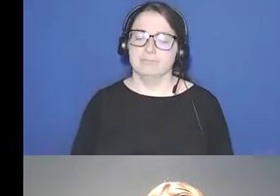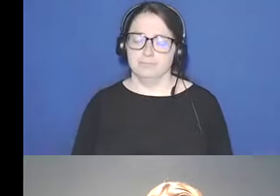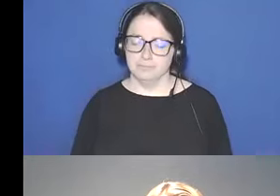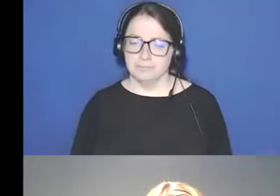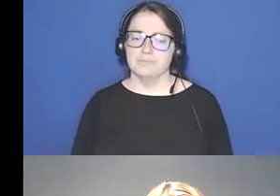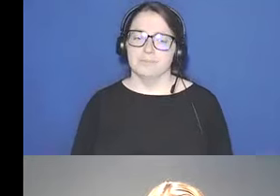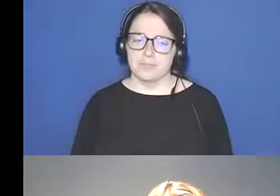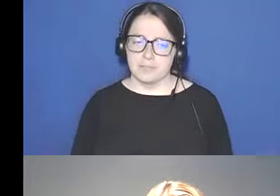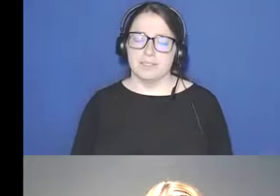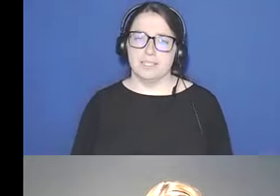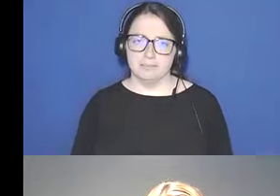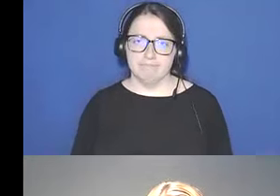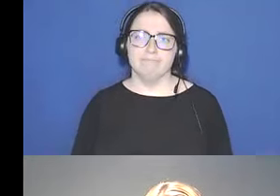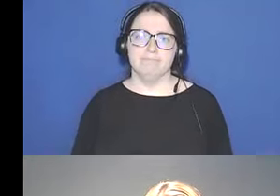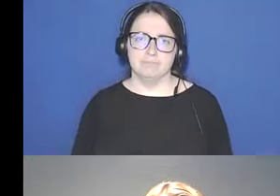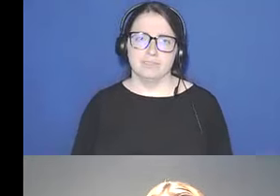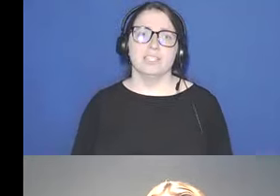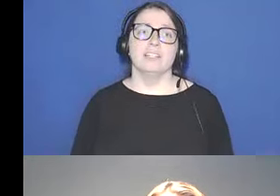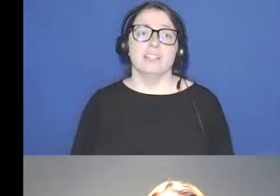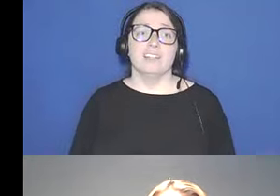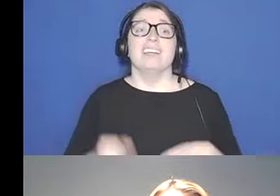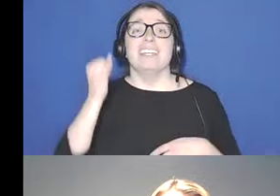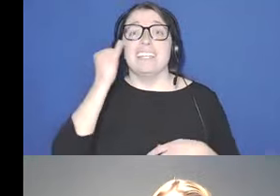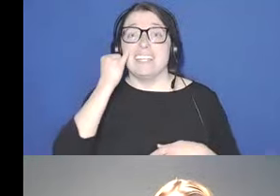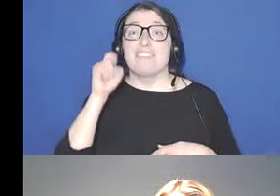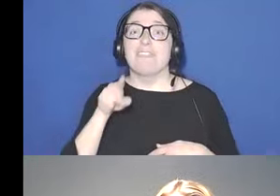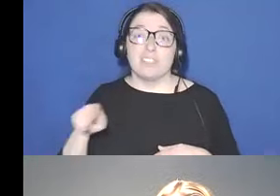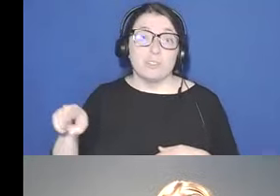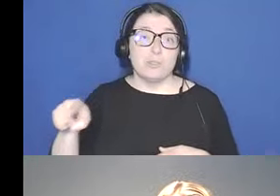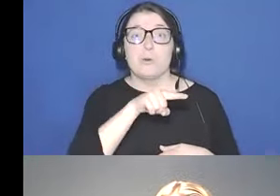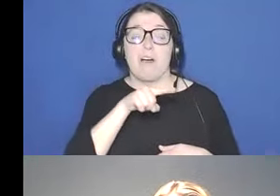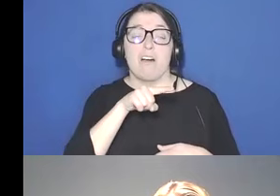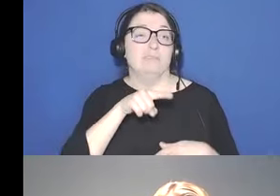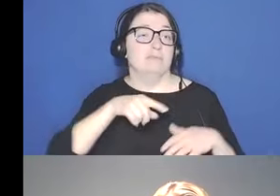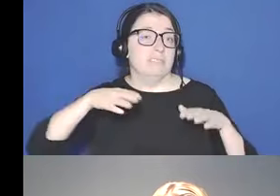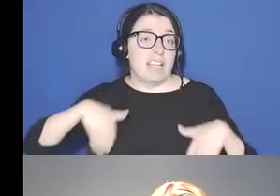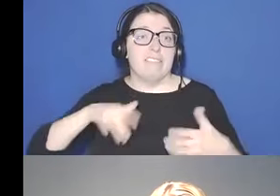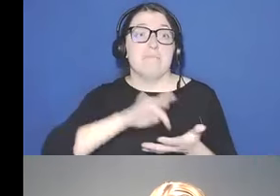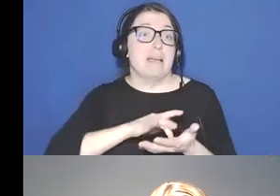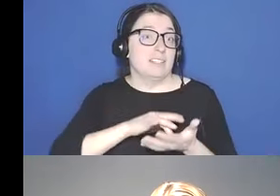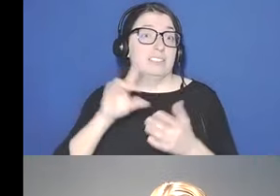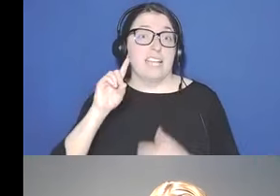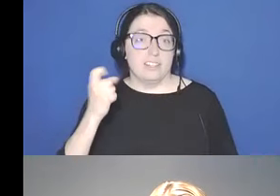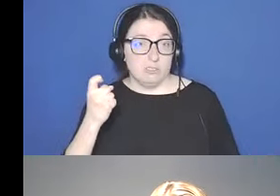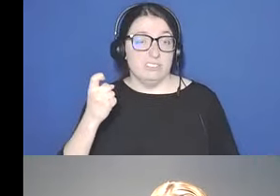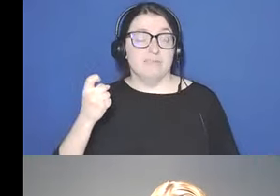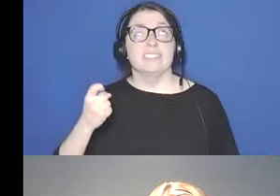just in case you're still waiting on a medical diagnosis, with my son at the time that we applied for SSI,